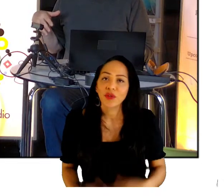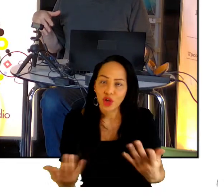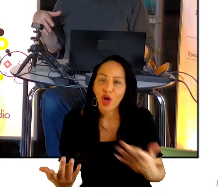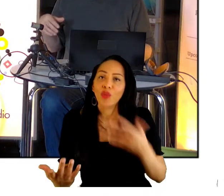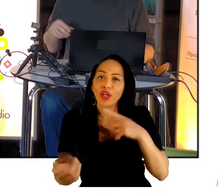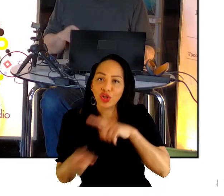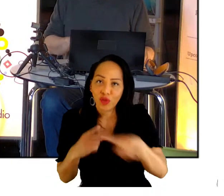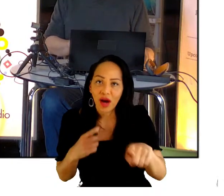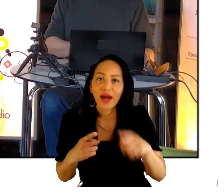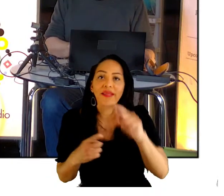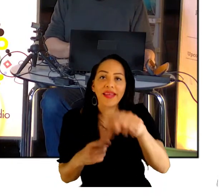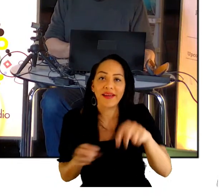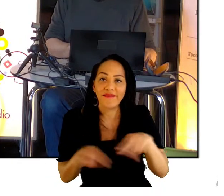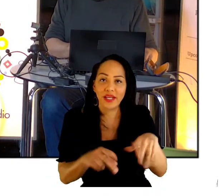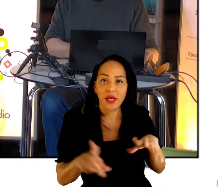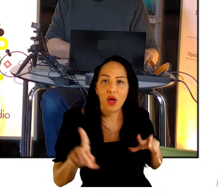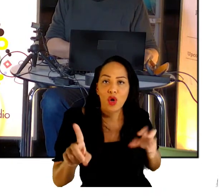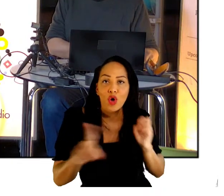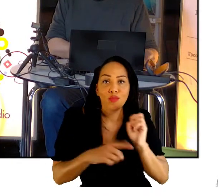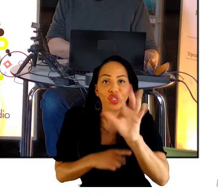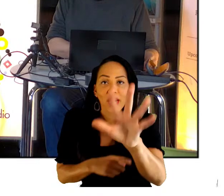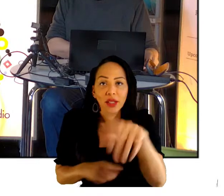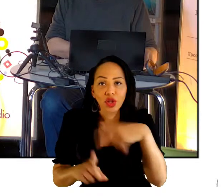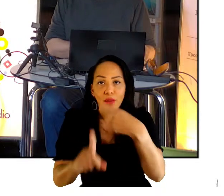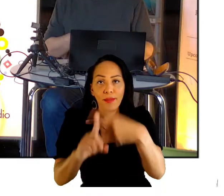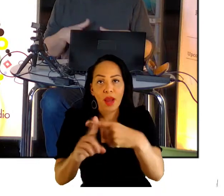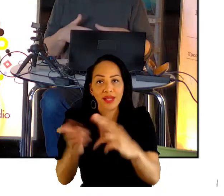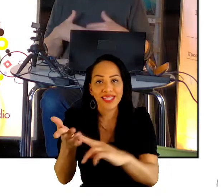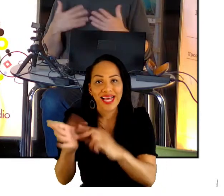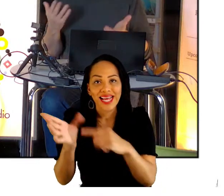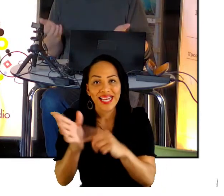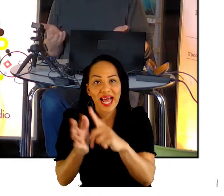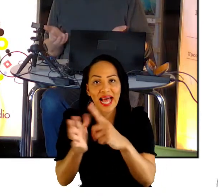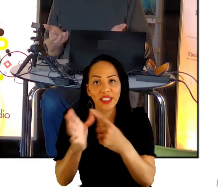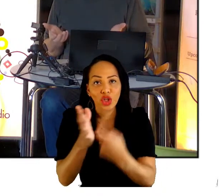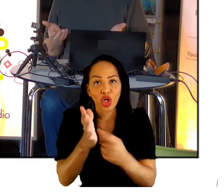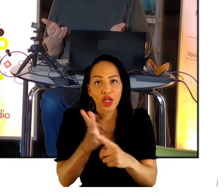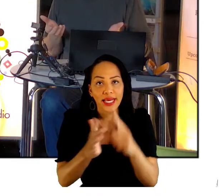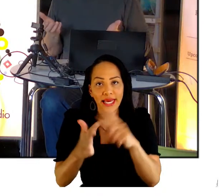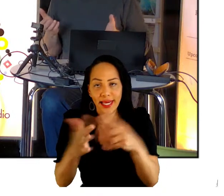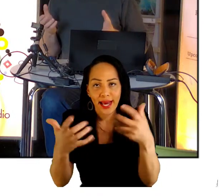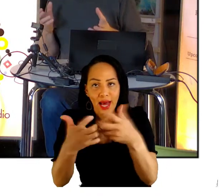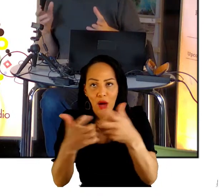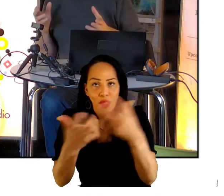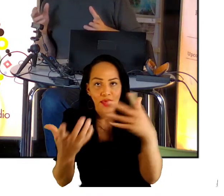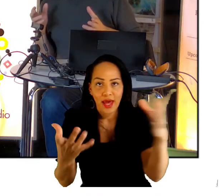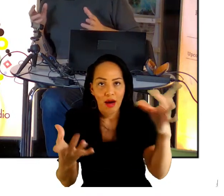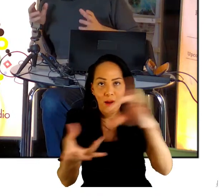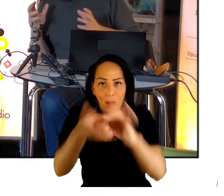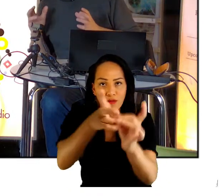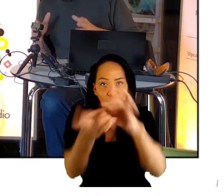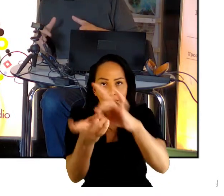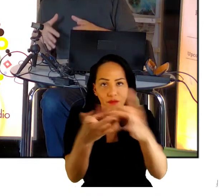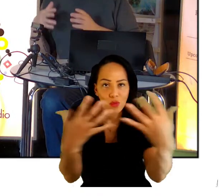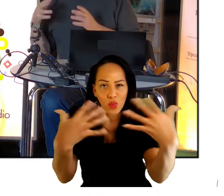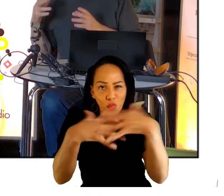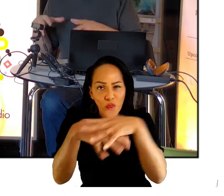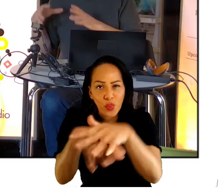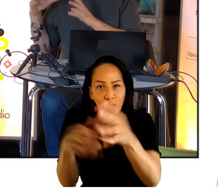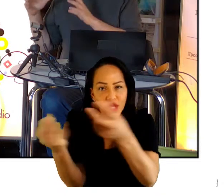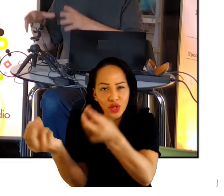projection? One of the things which I'm very keen to create is a